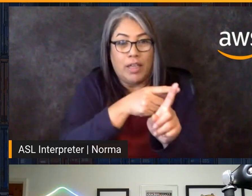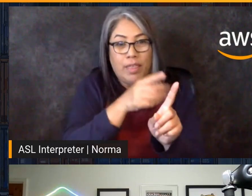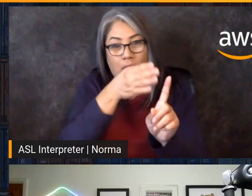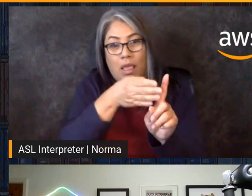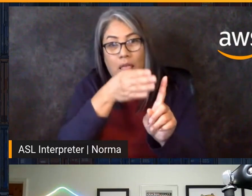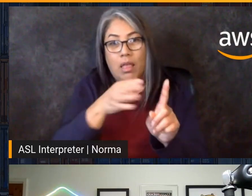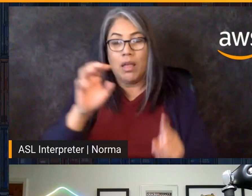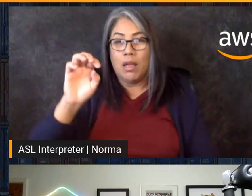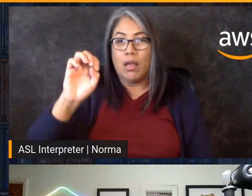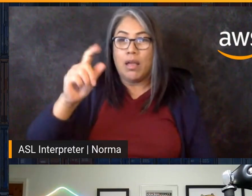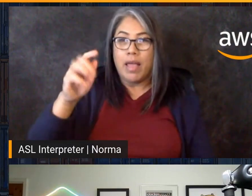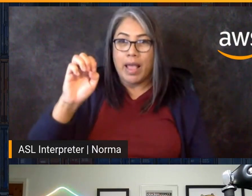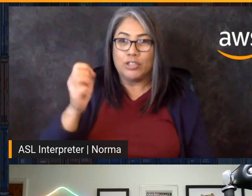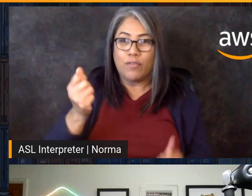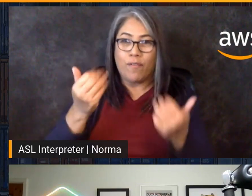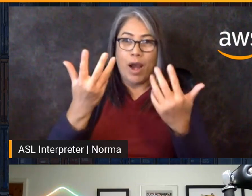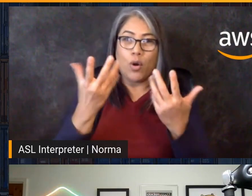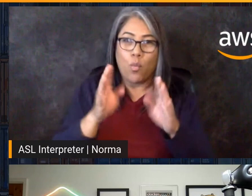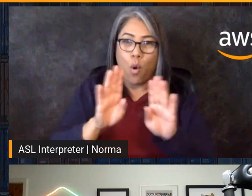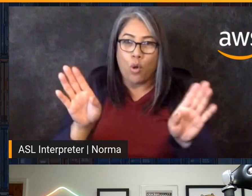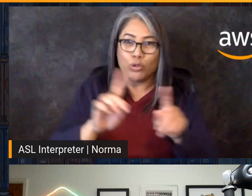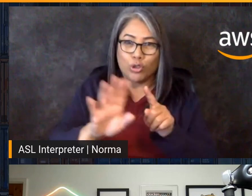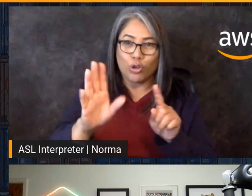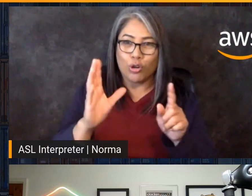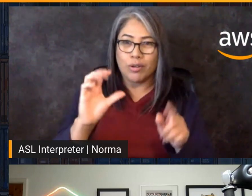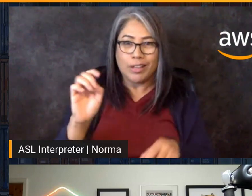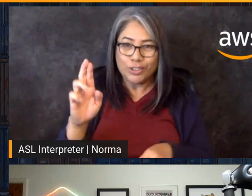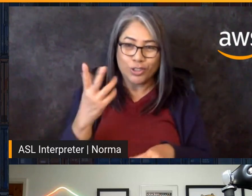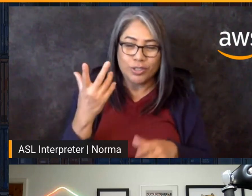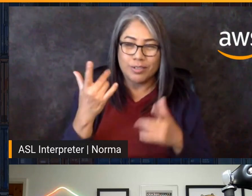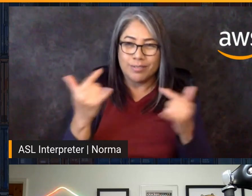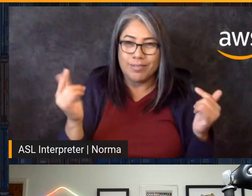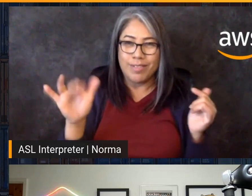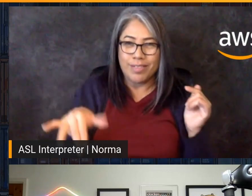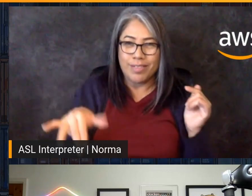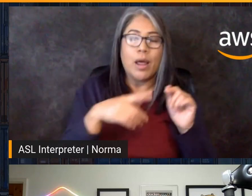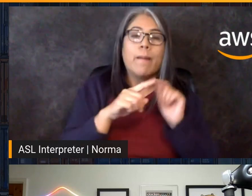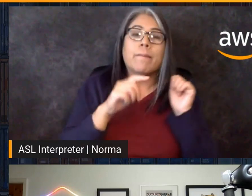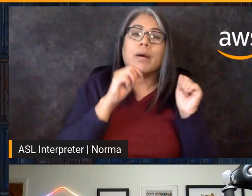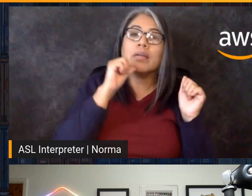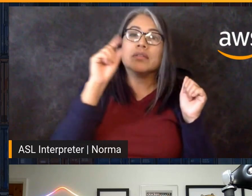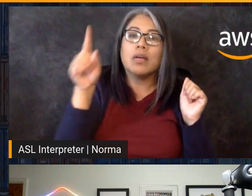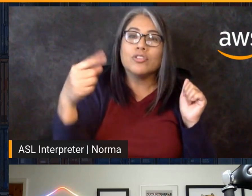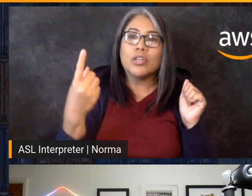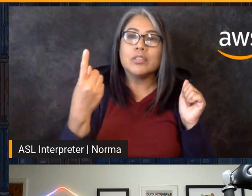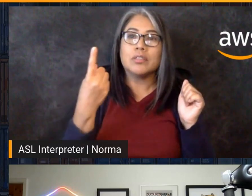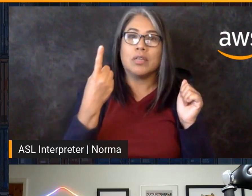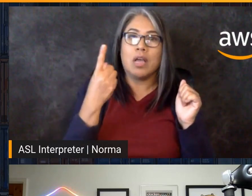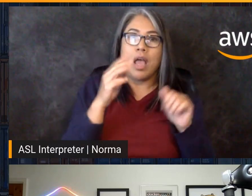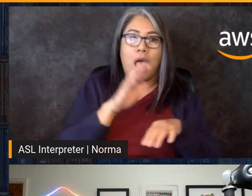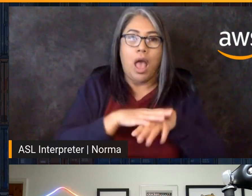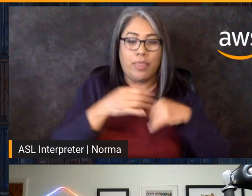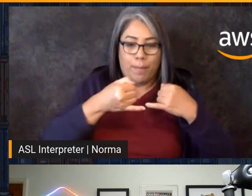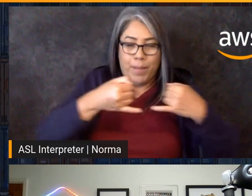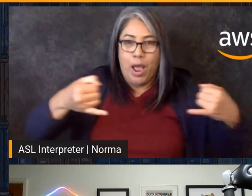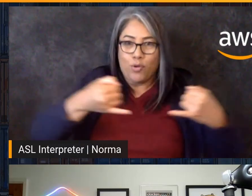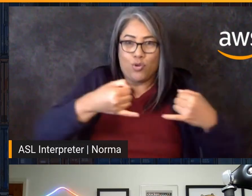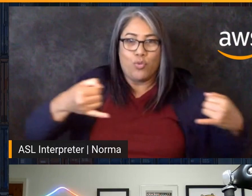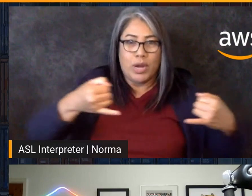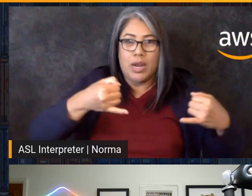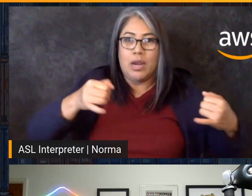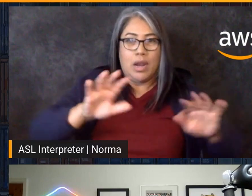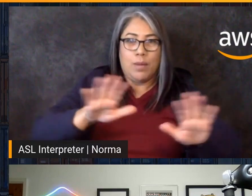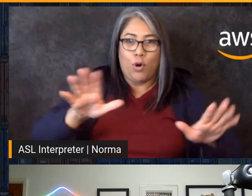cluster kind of thing. But yeah, like, and it's not just at the boundary anymore where you apply policy.